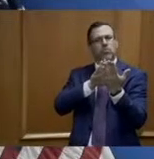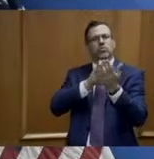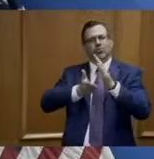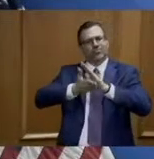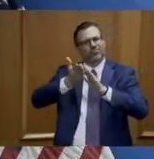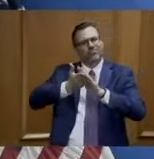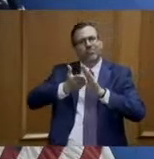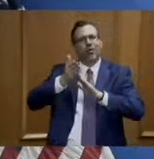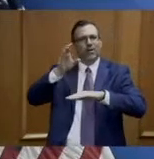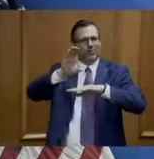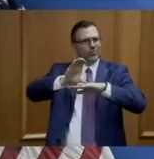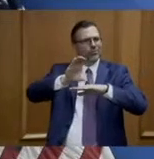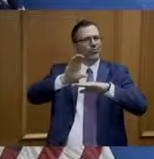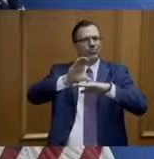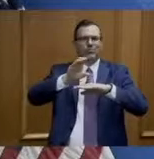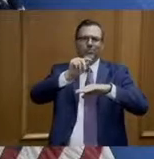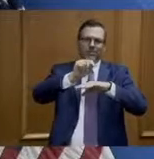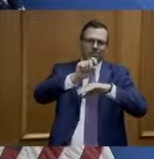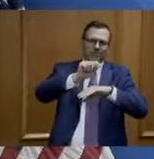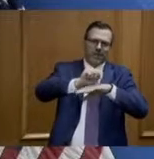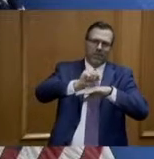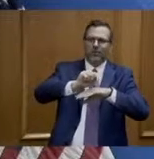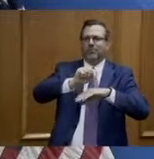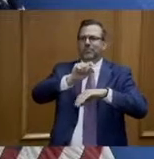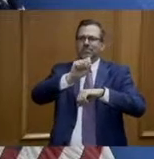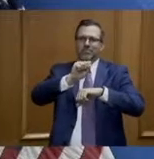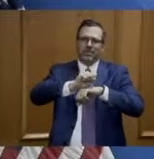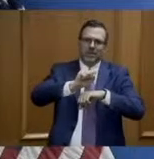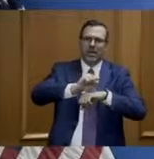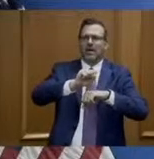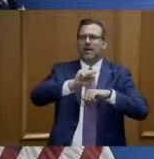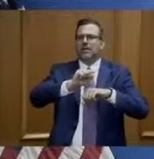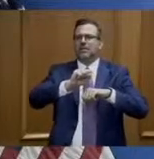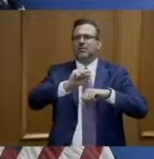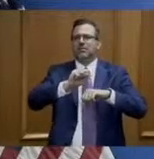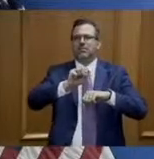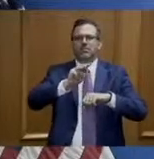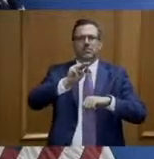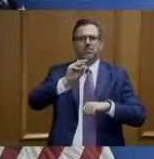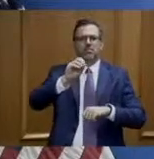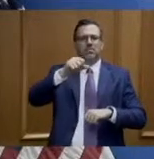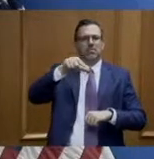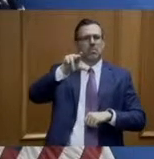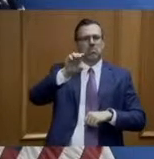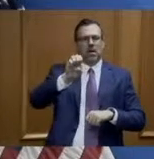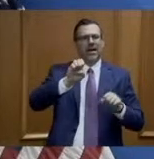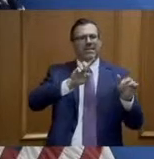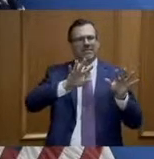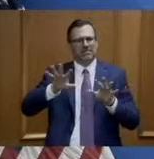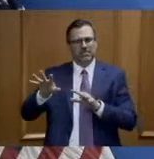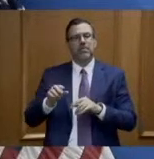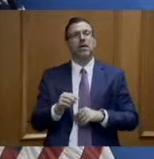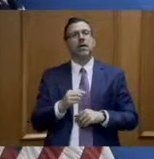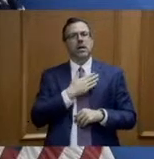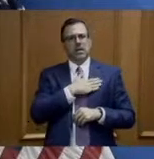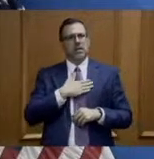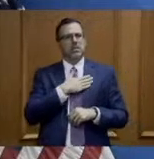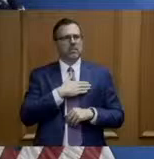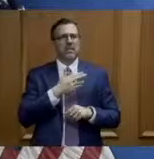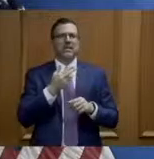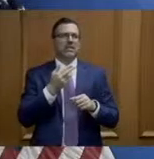this COVID environment. We continue to encourage churches to utilize alternative ways,